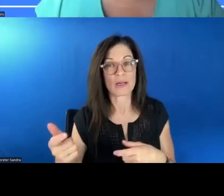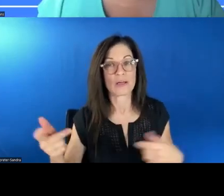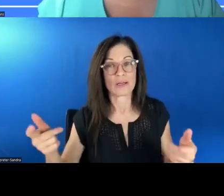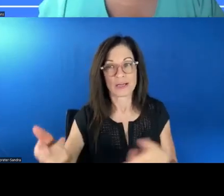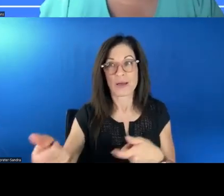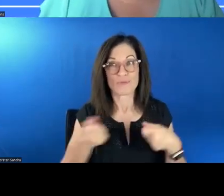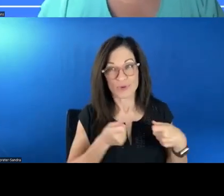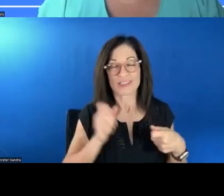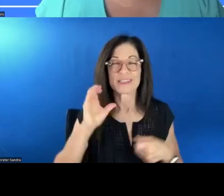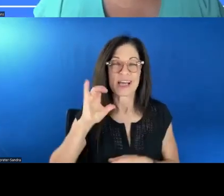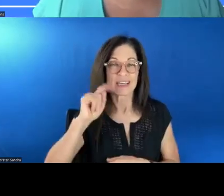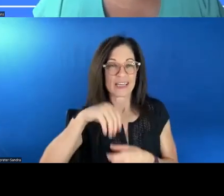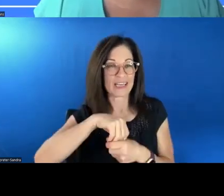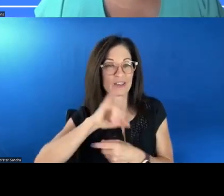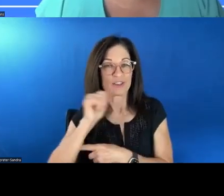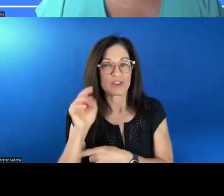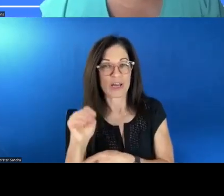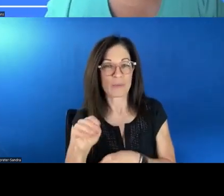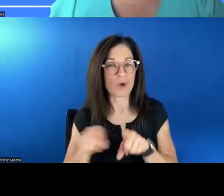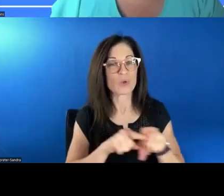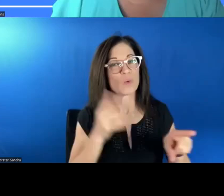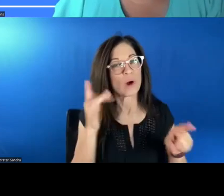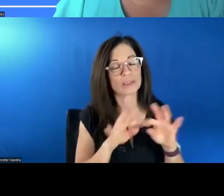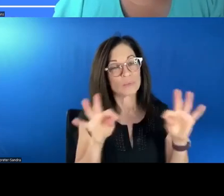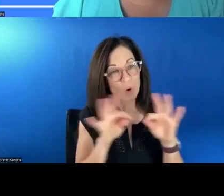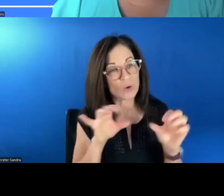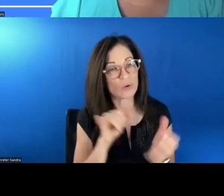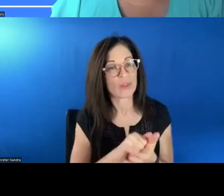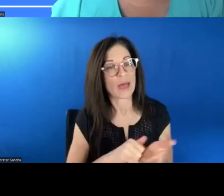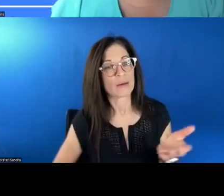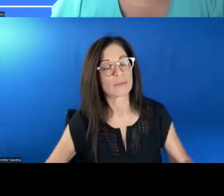the JAM and why it was important to do so?